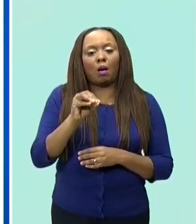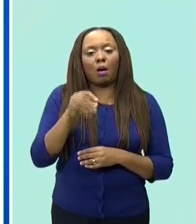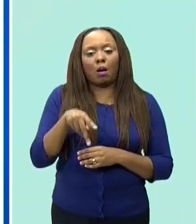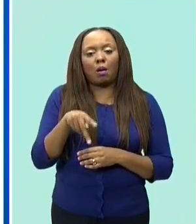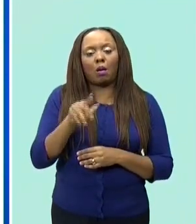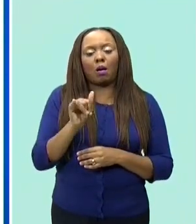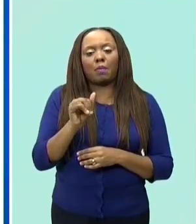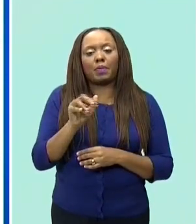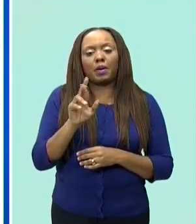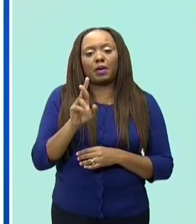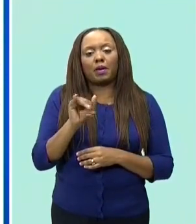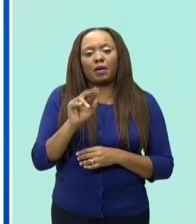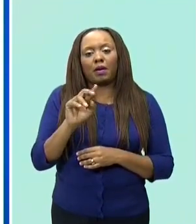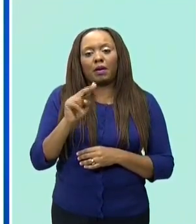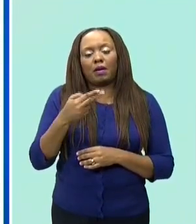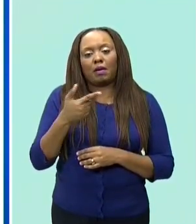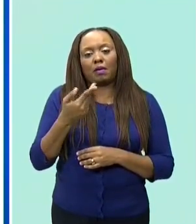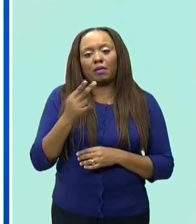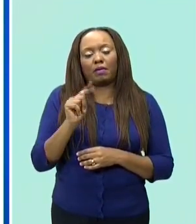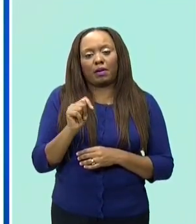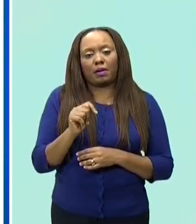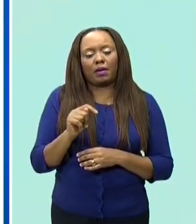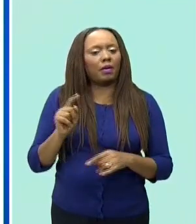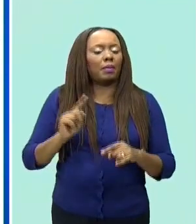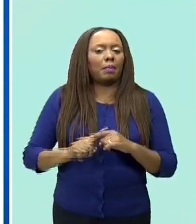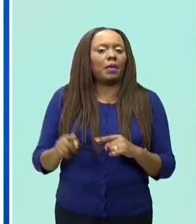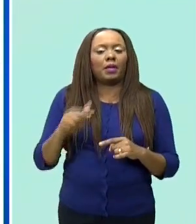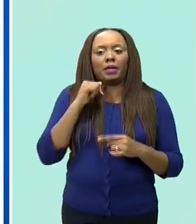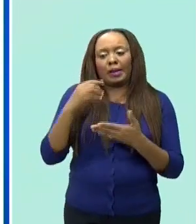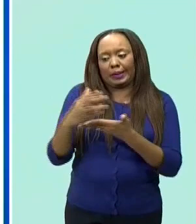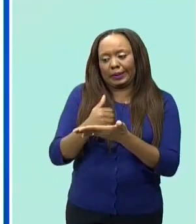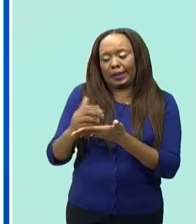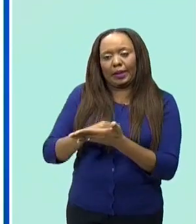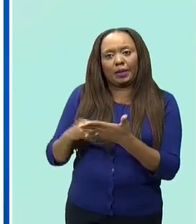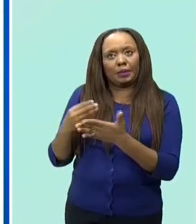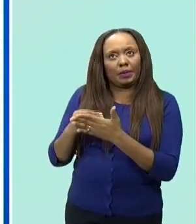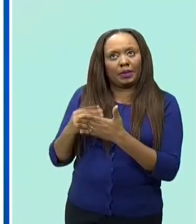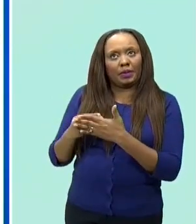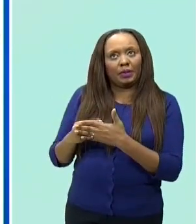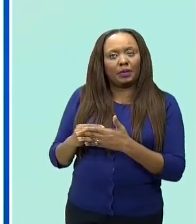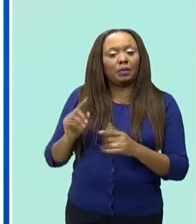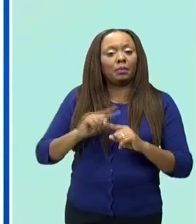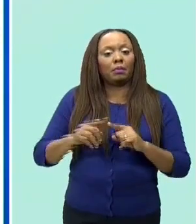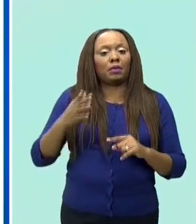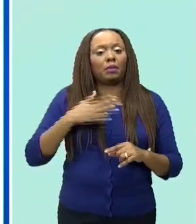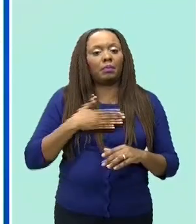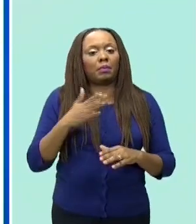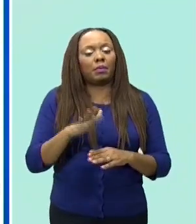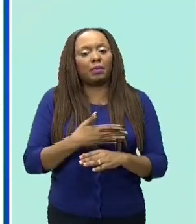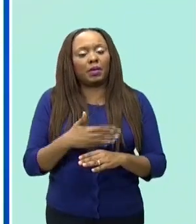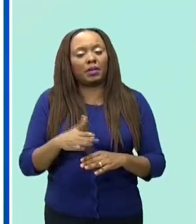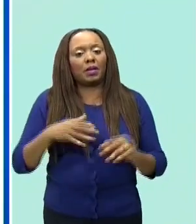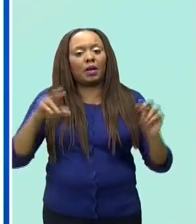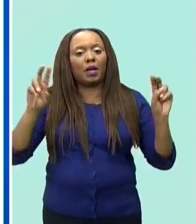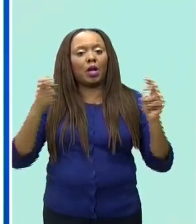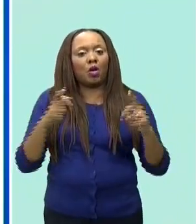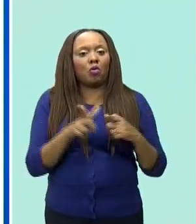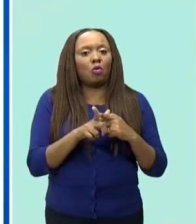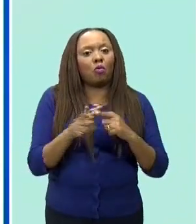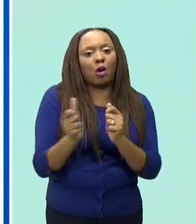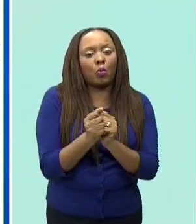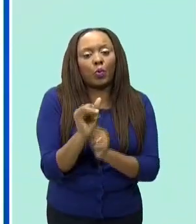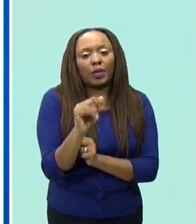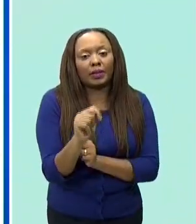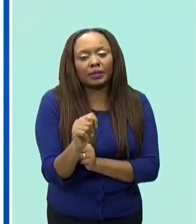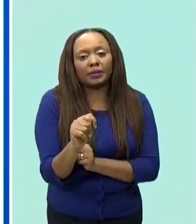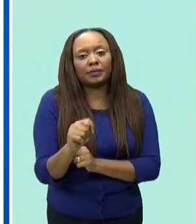not eating from the work that they put out. So my song, Run With It, I show by the end of the